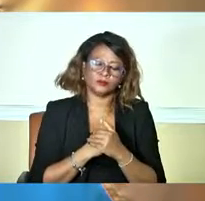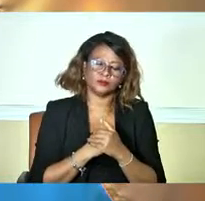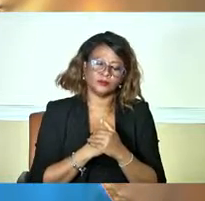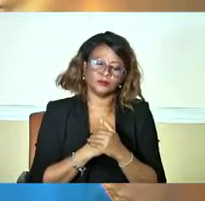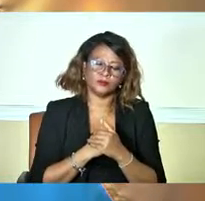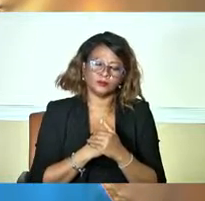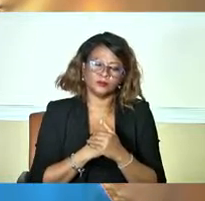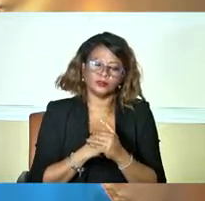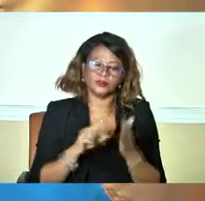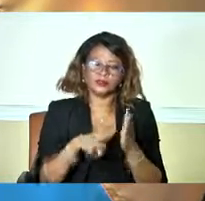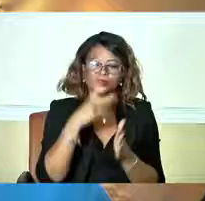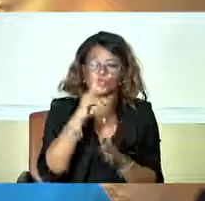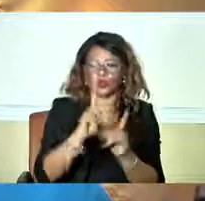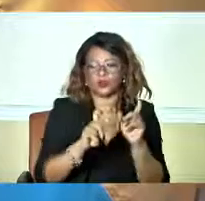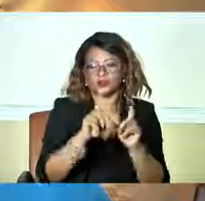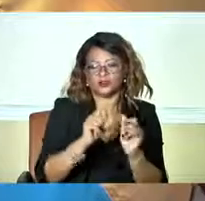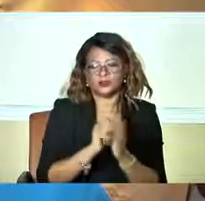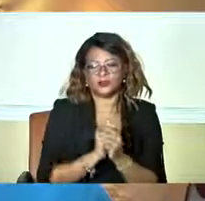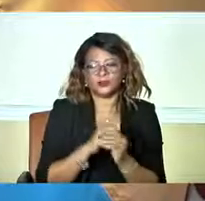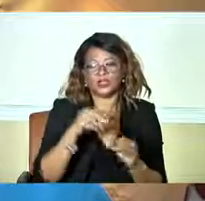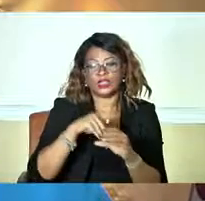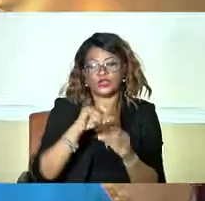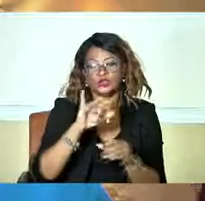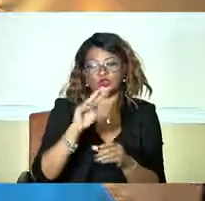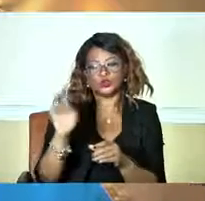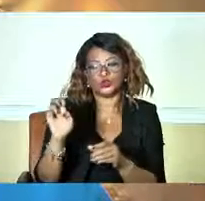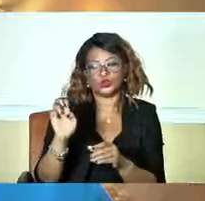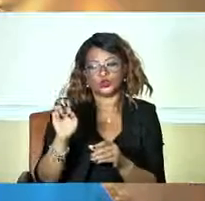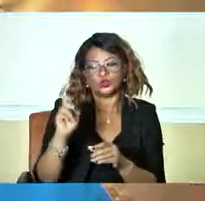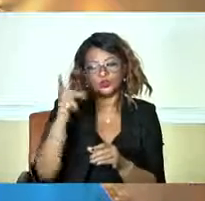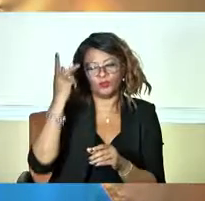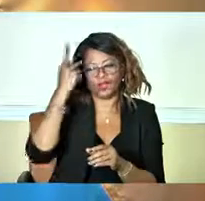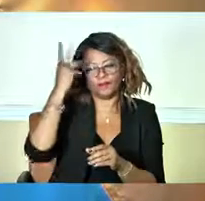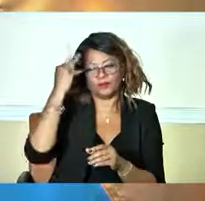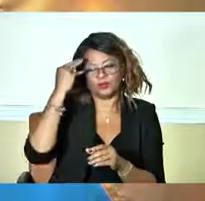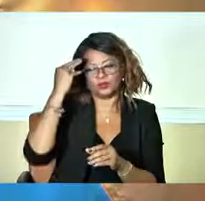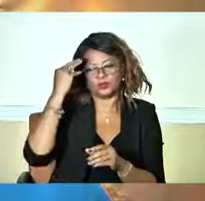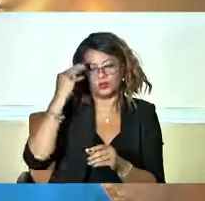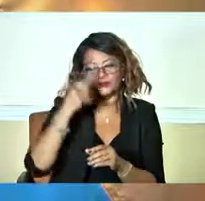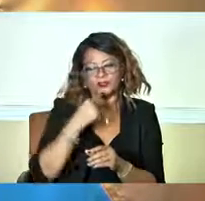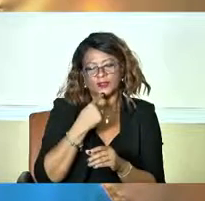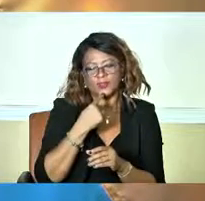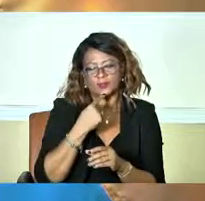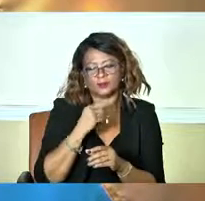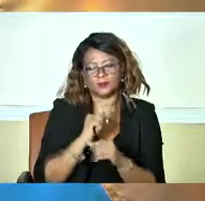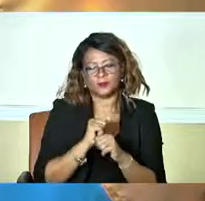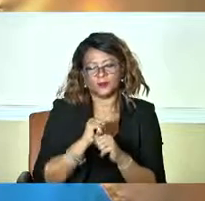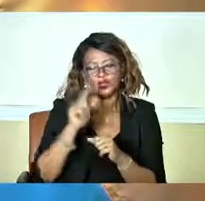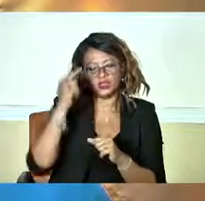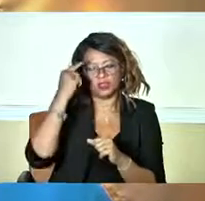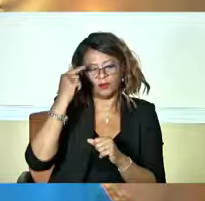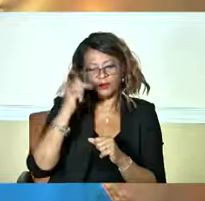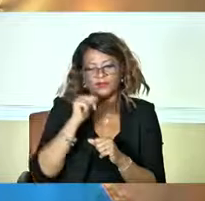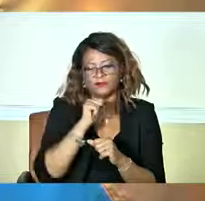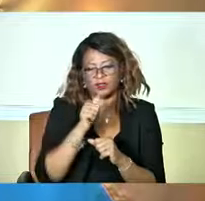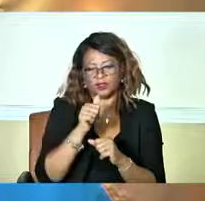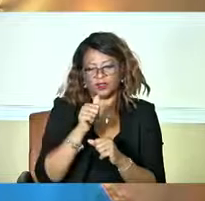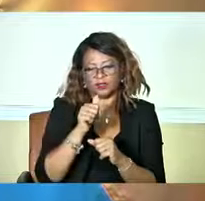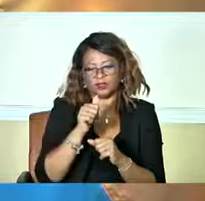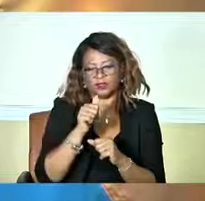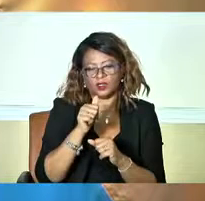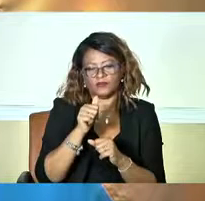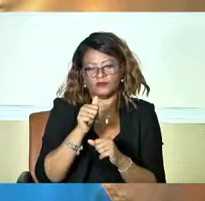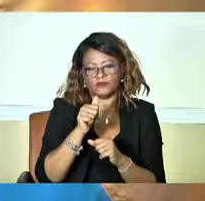Ward. My second question, in June, the Prime Minister would have said that the government had not scrapped